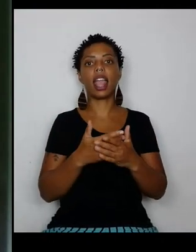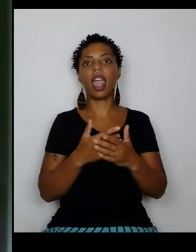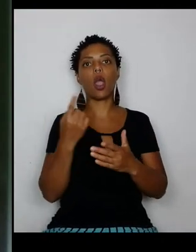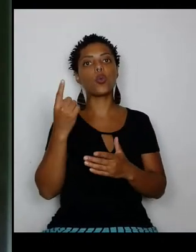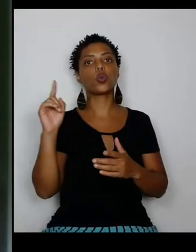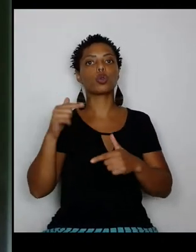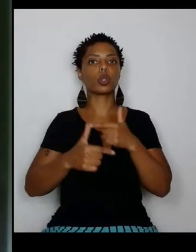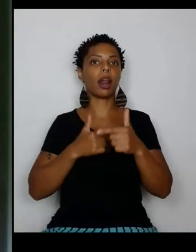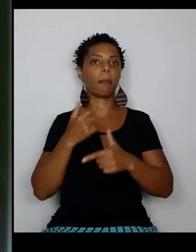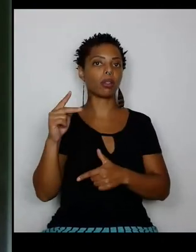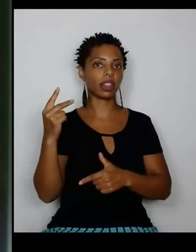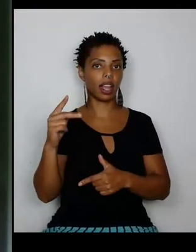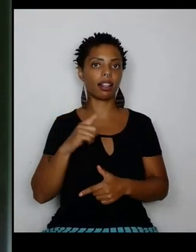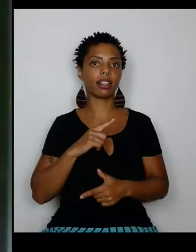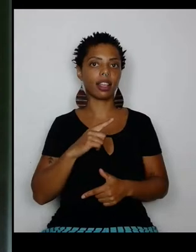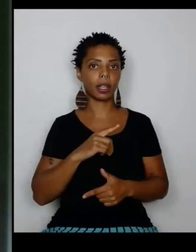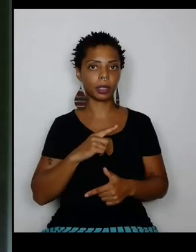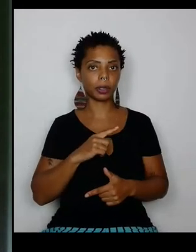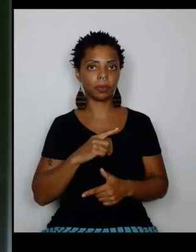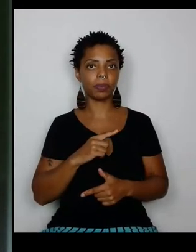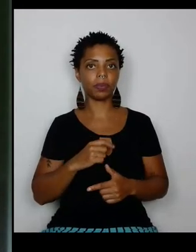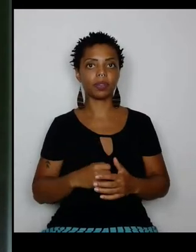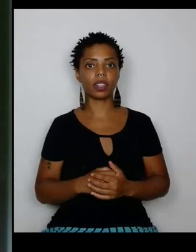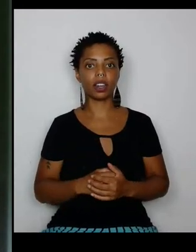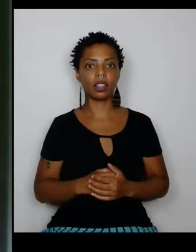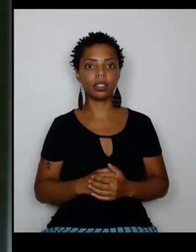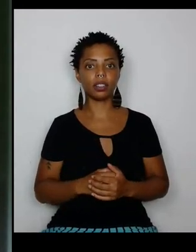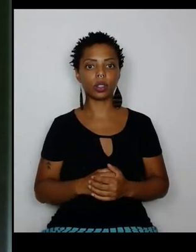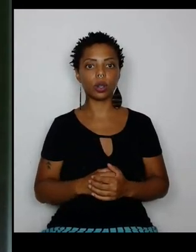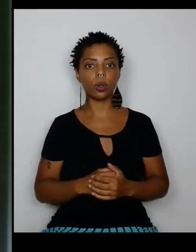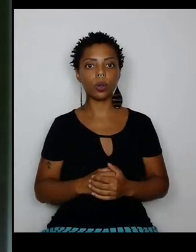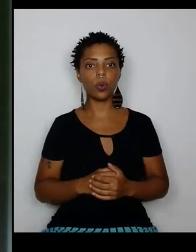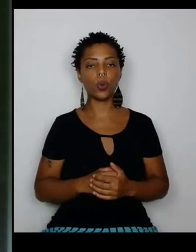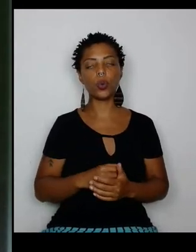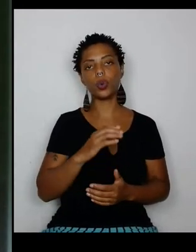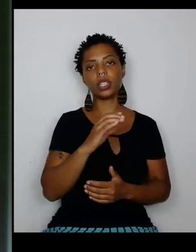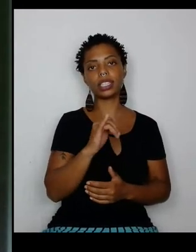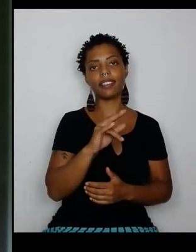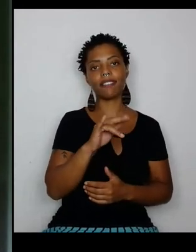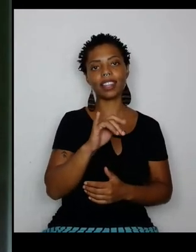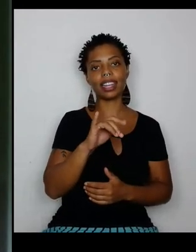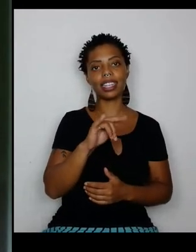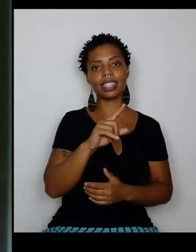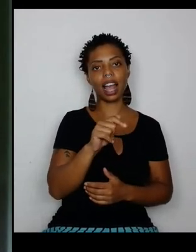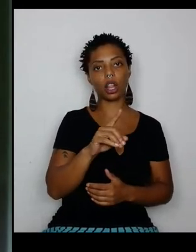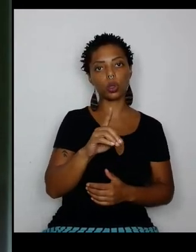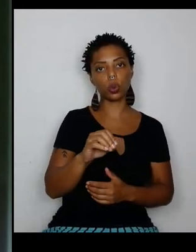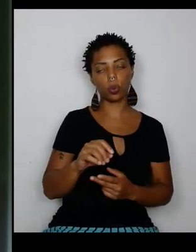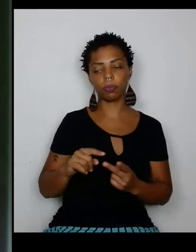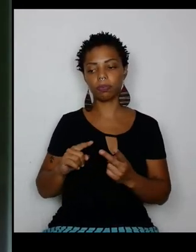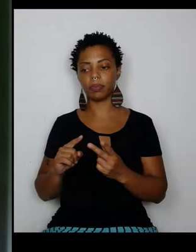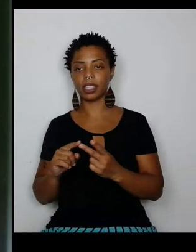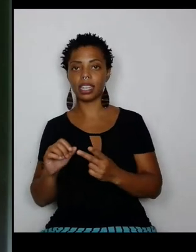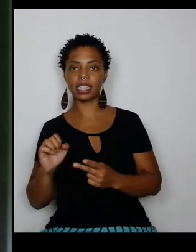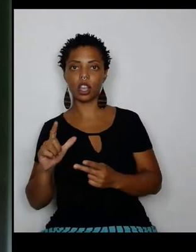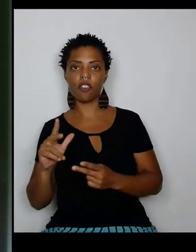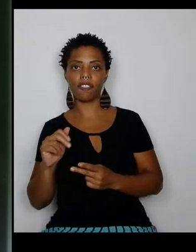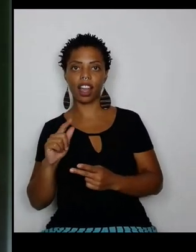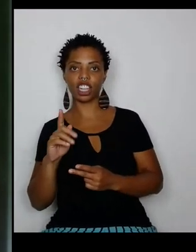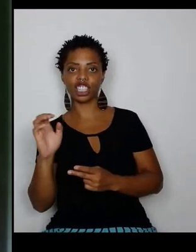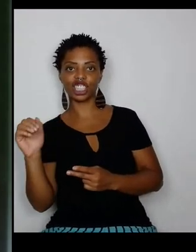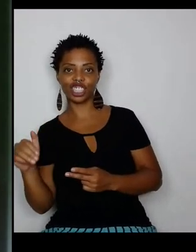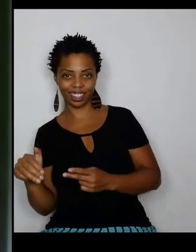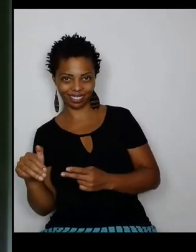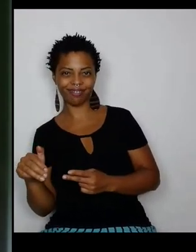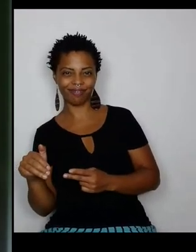savage between being a tahitian and a french colonialist that it that stays the whole